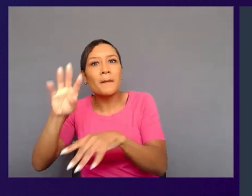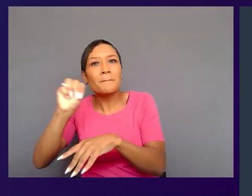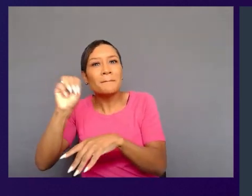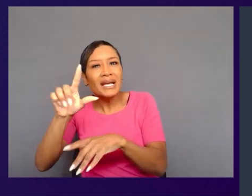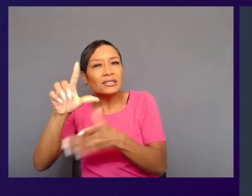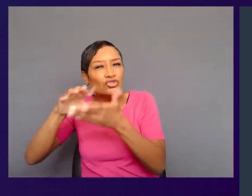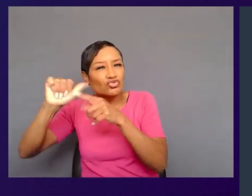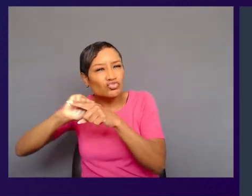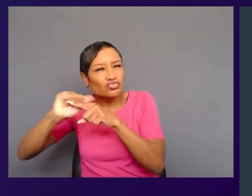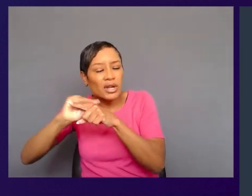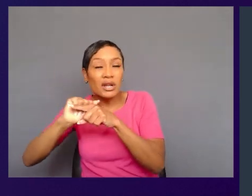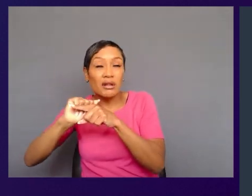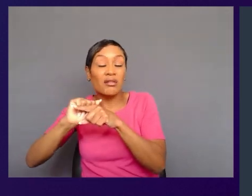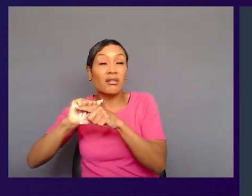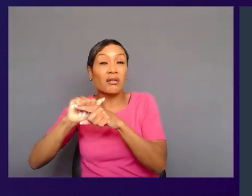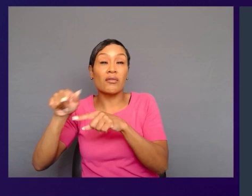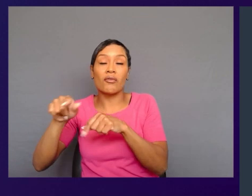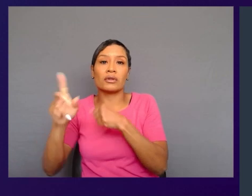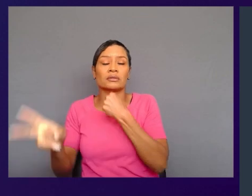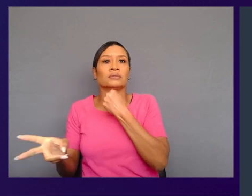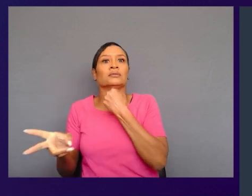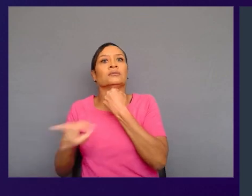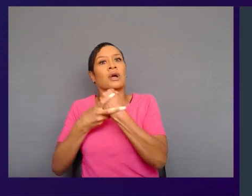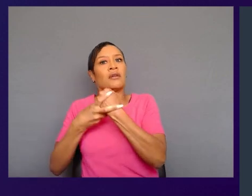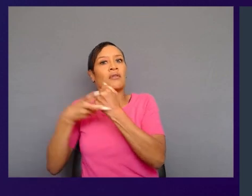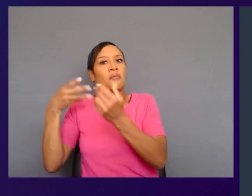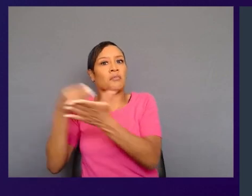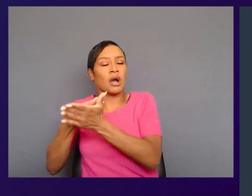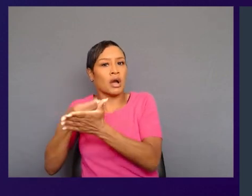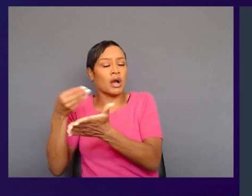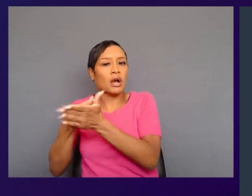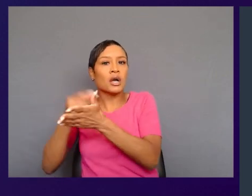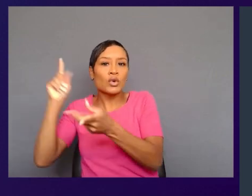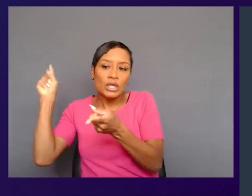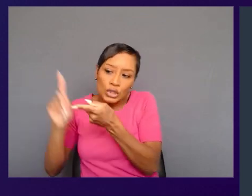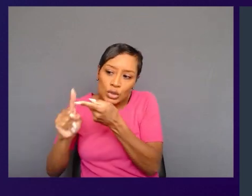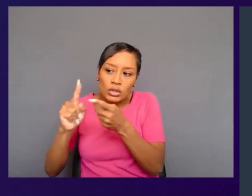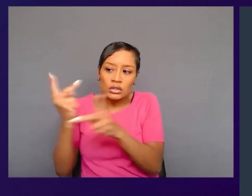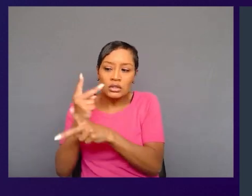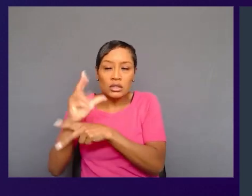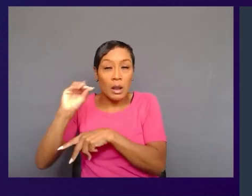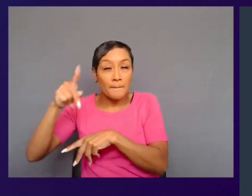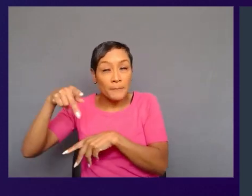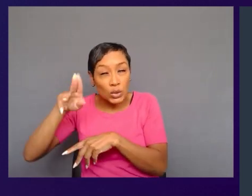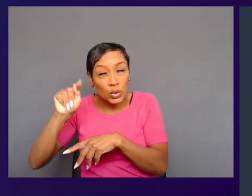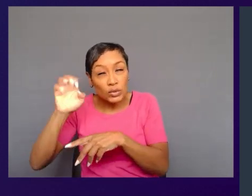where it can save a lot of money reducing the amount of compute needed per training job. And we